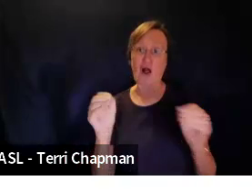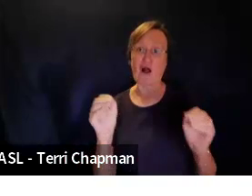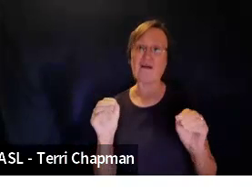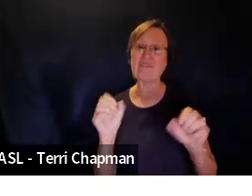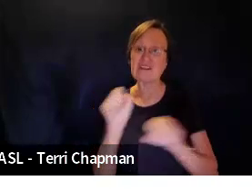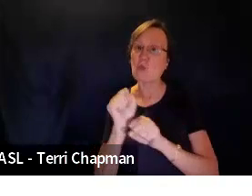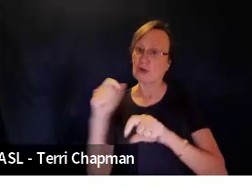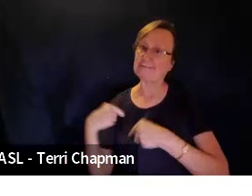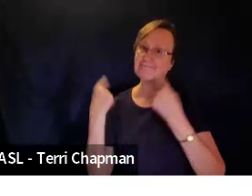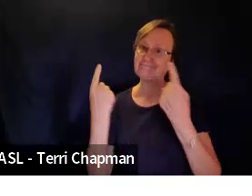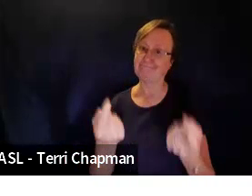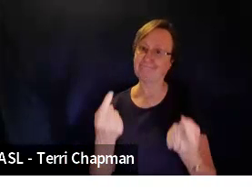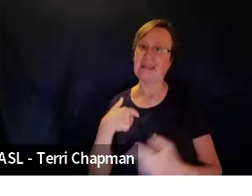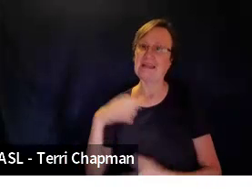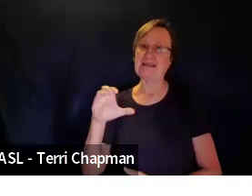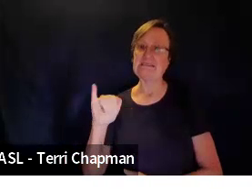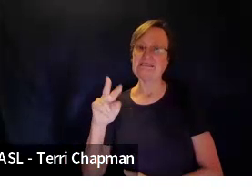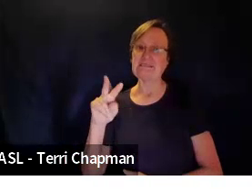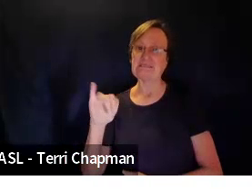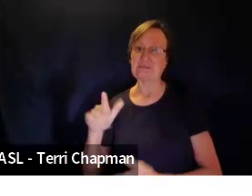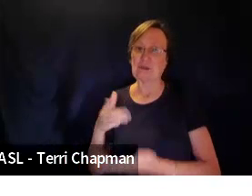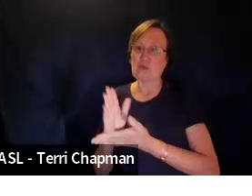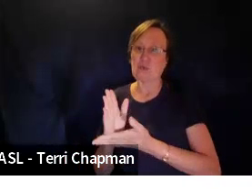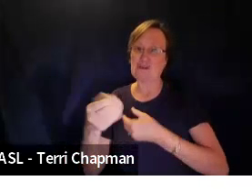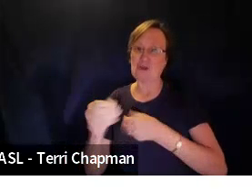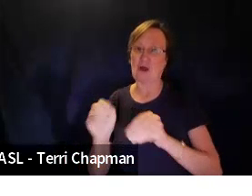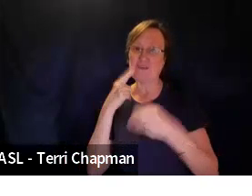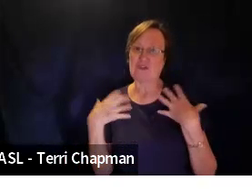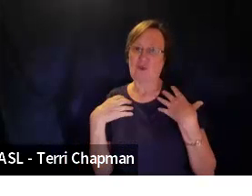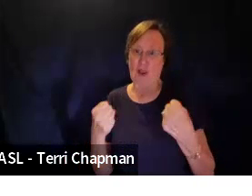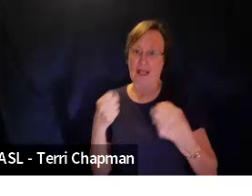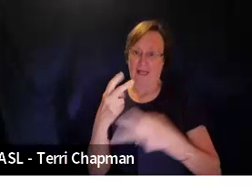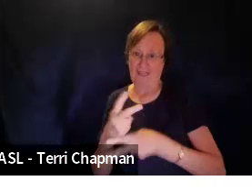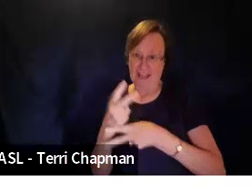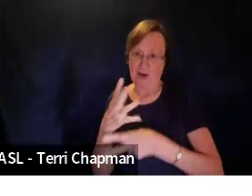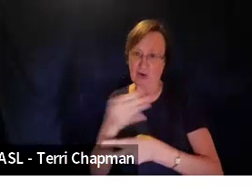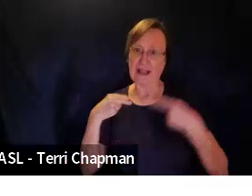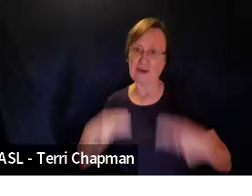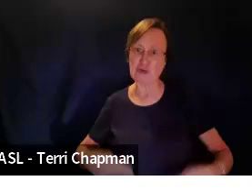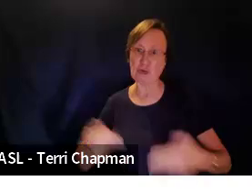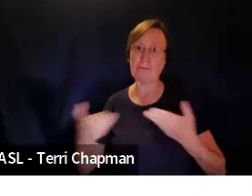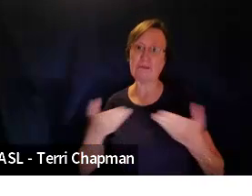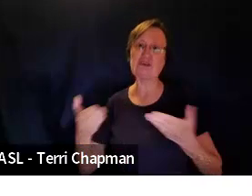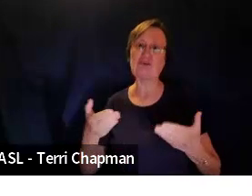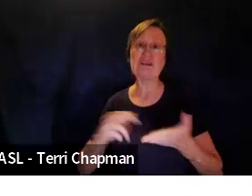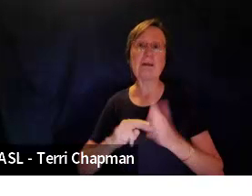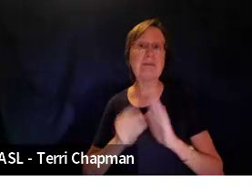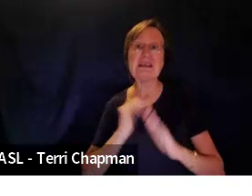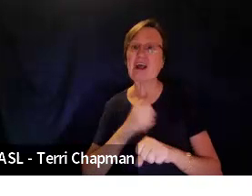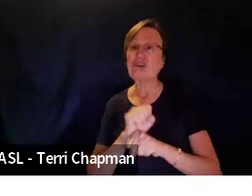So we are the Civil Rights Office for Healthcare and Human Services, which means it is our job